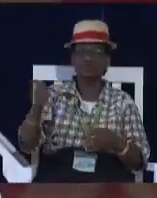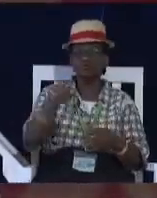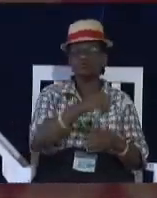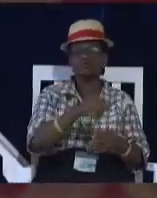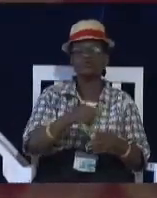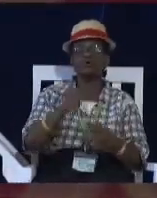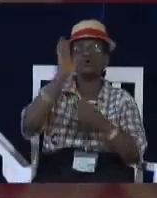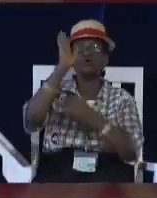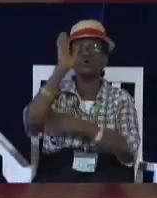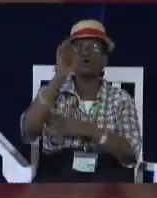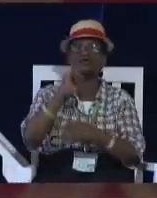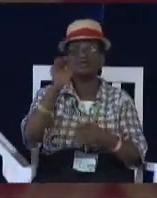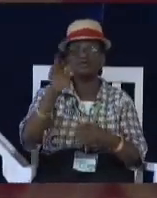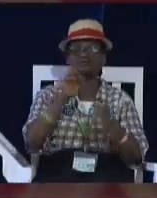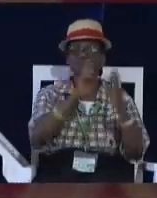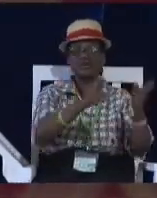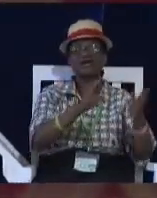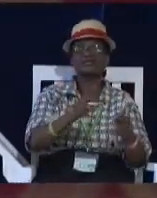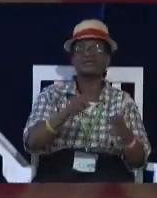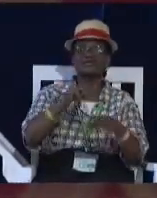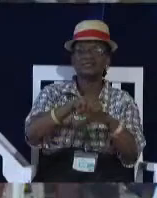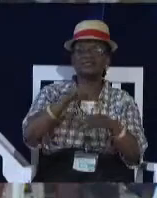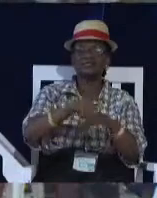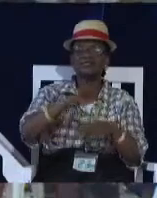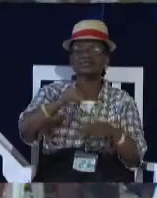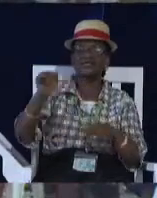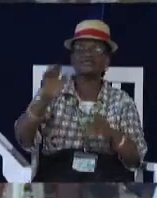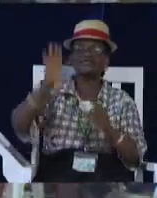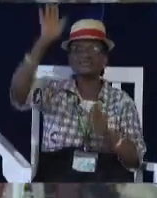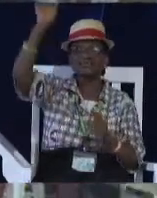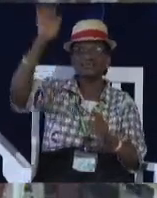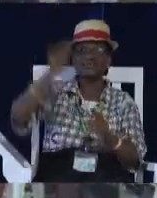God is already sending his word.